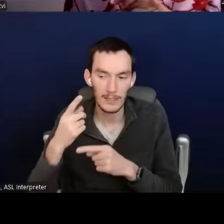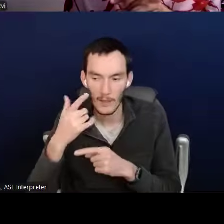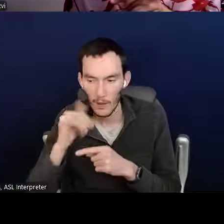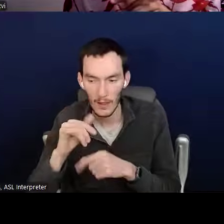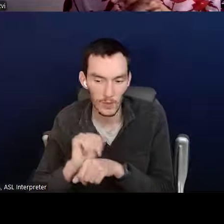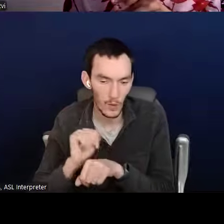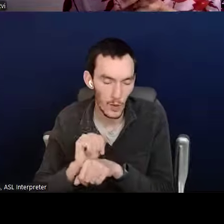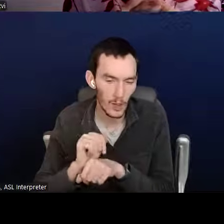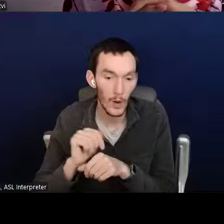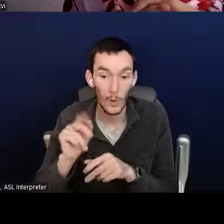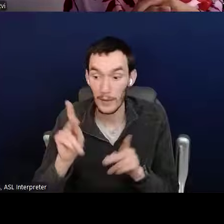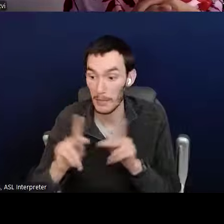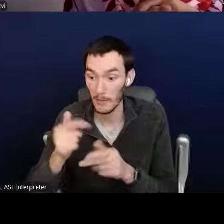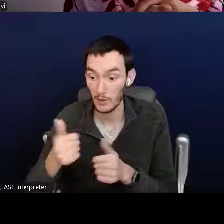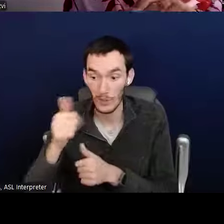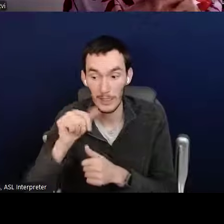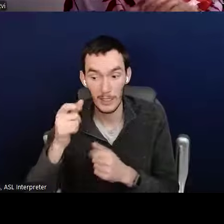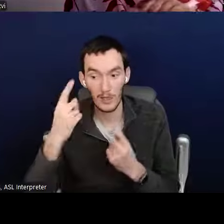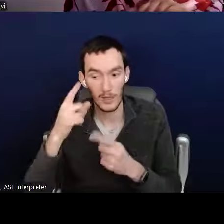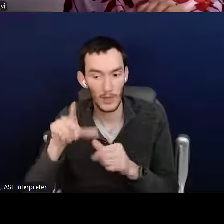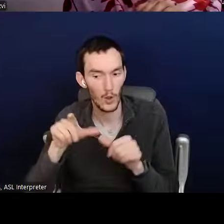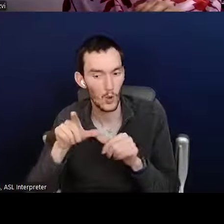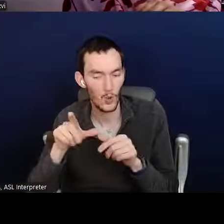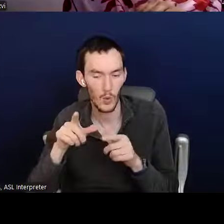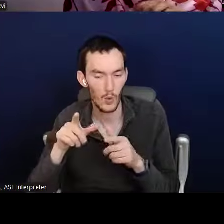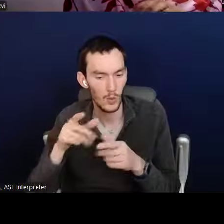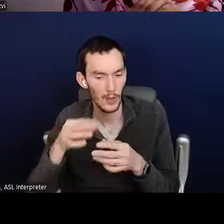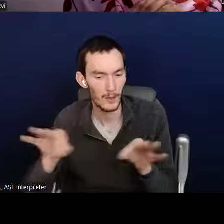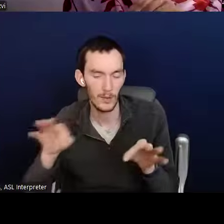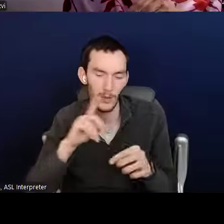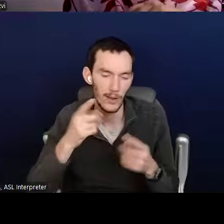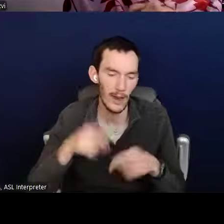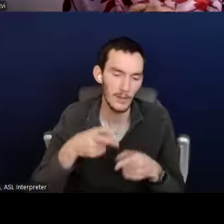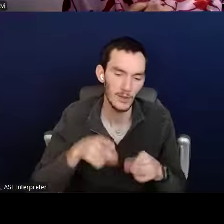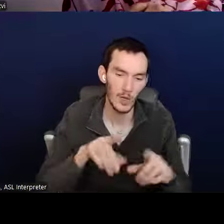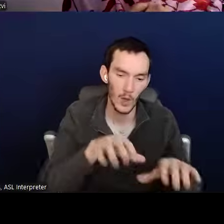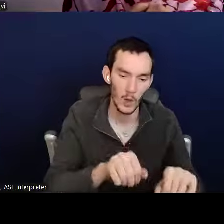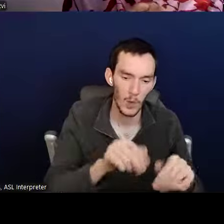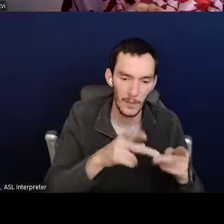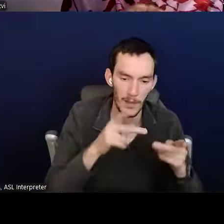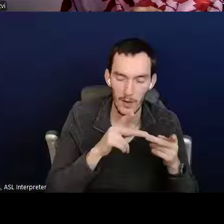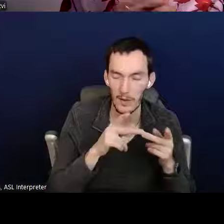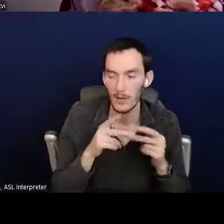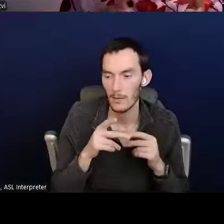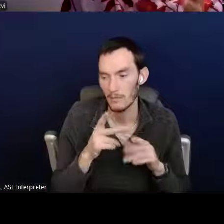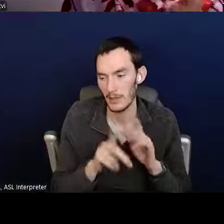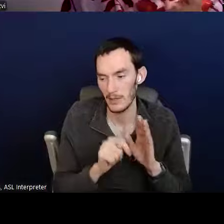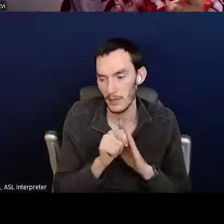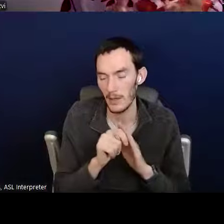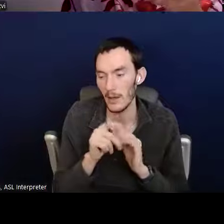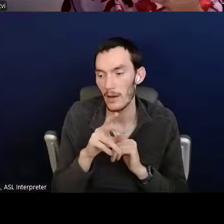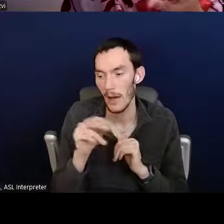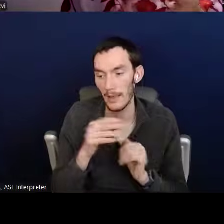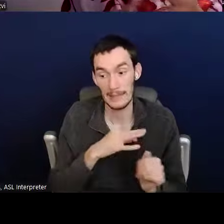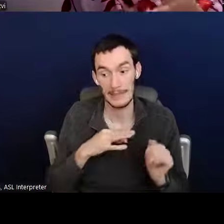charge often did not know any of the local languages, right? That was usually what was happening during the colonial time period. And how the staff on site, that is the chowkidars,